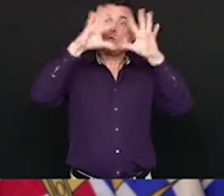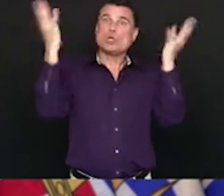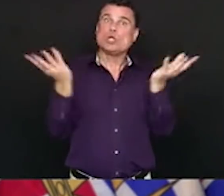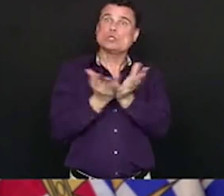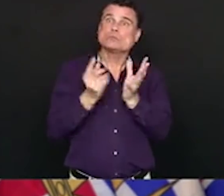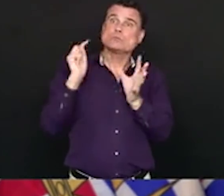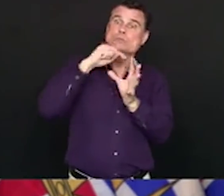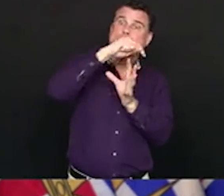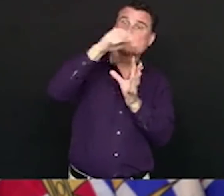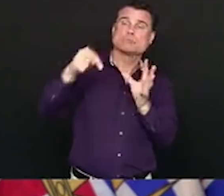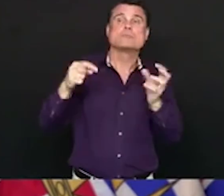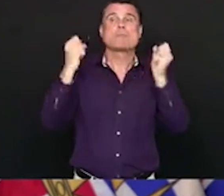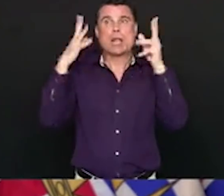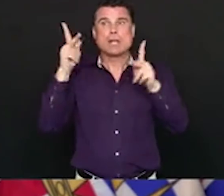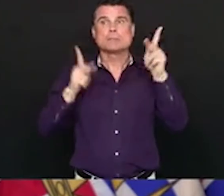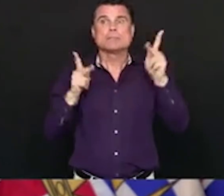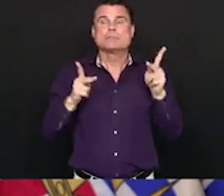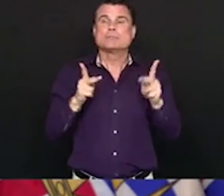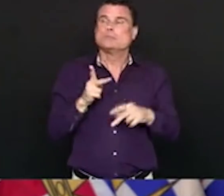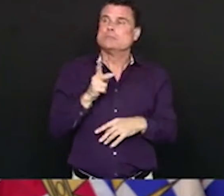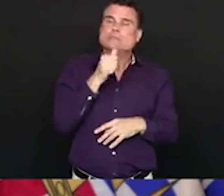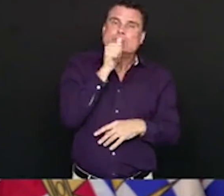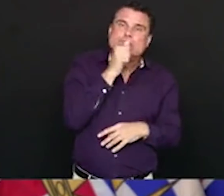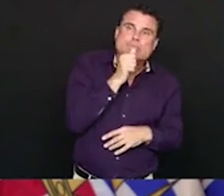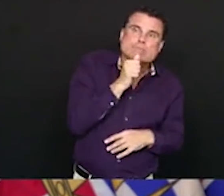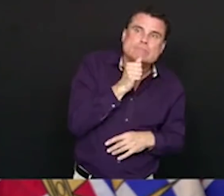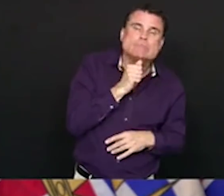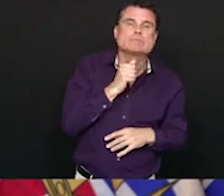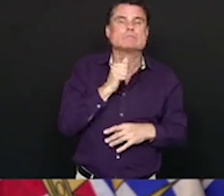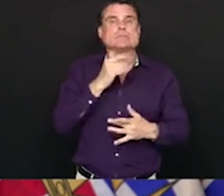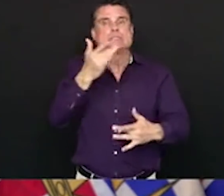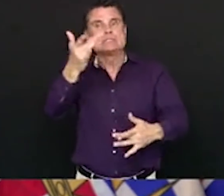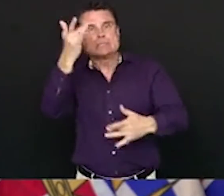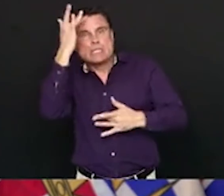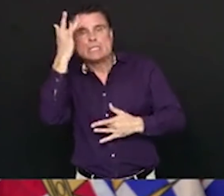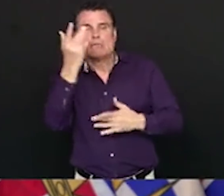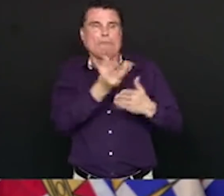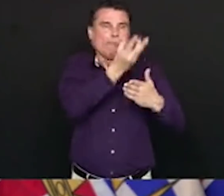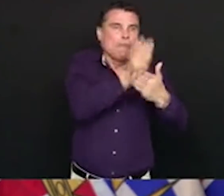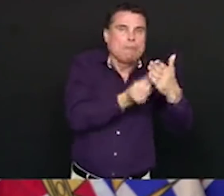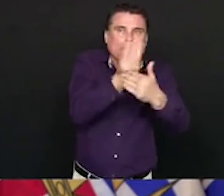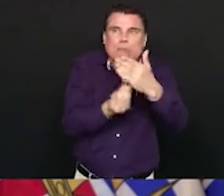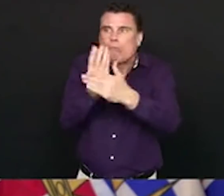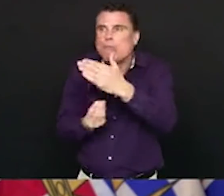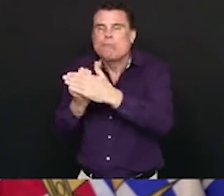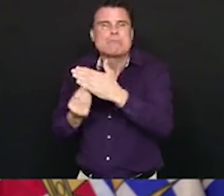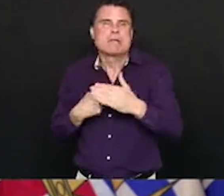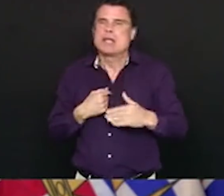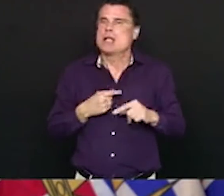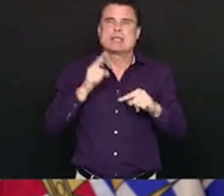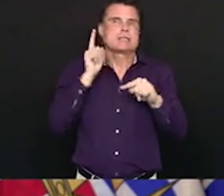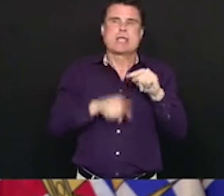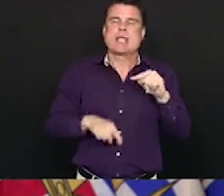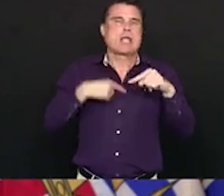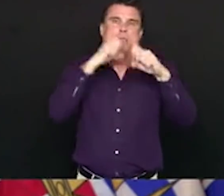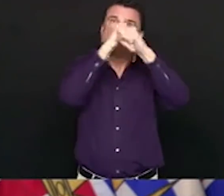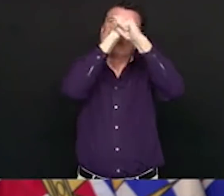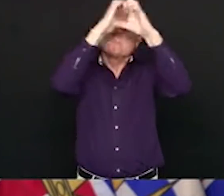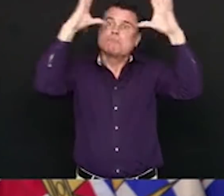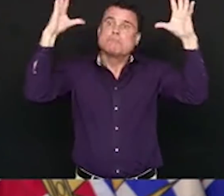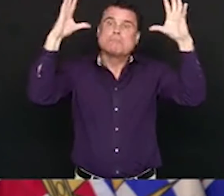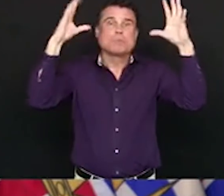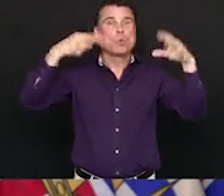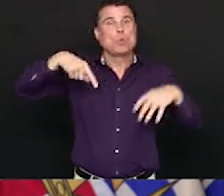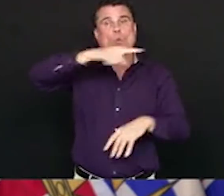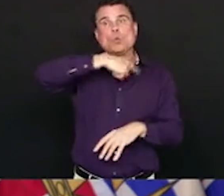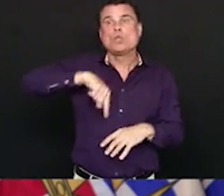even begin to think that we would allow that sort of return to a practice that puts people